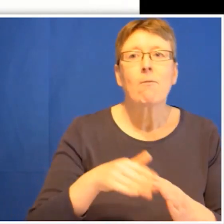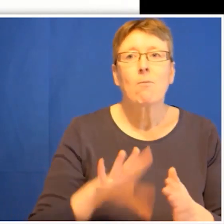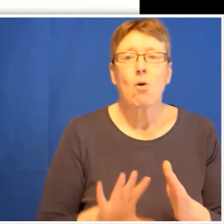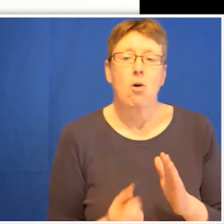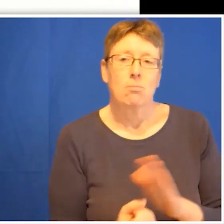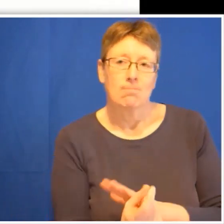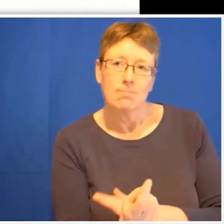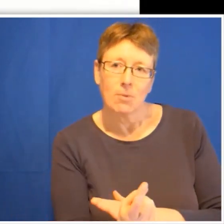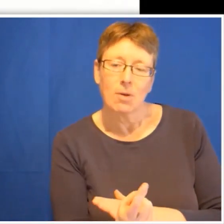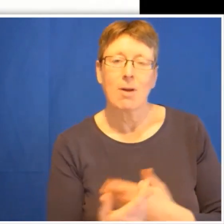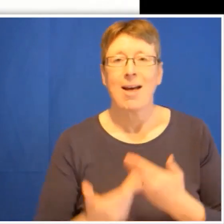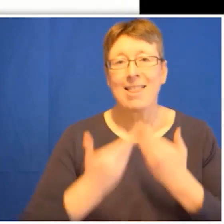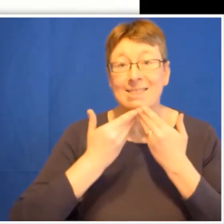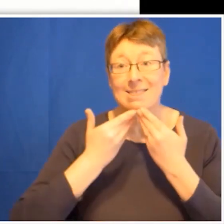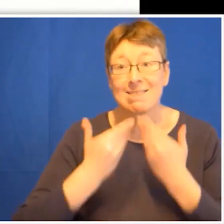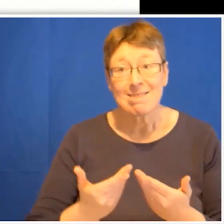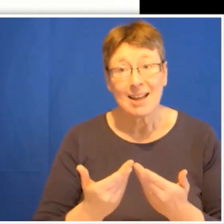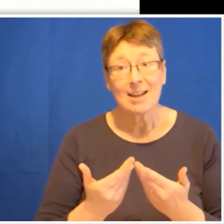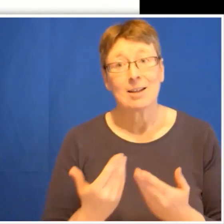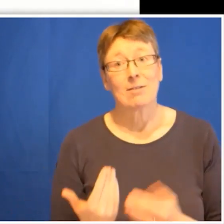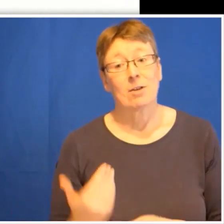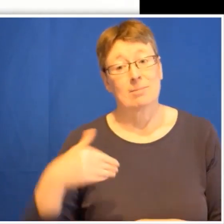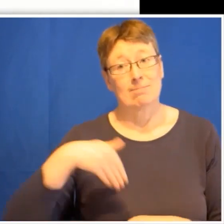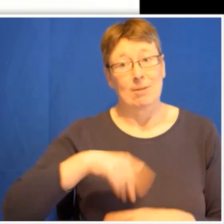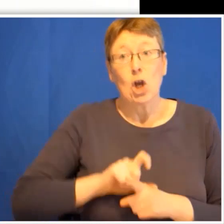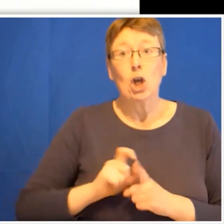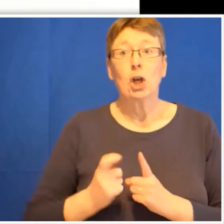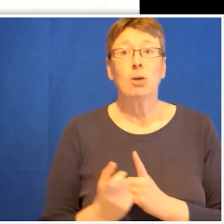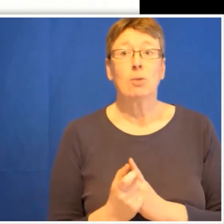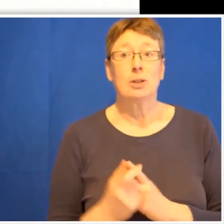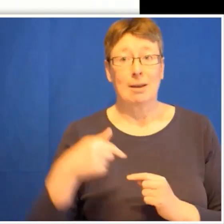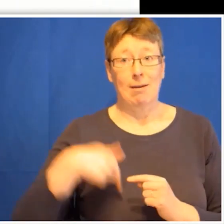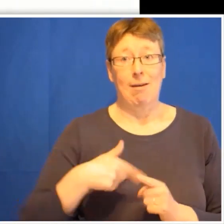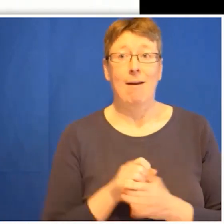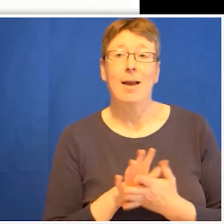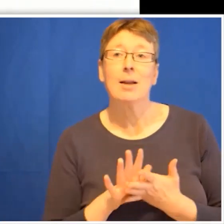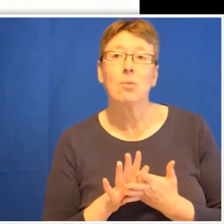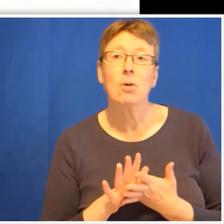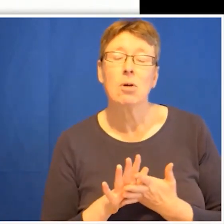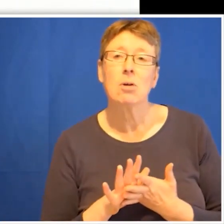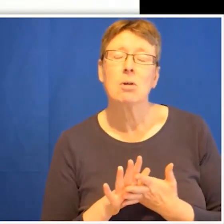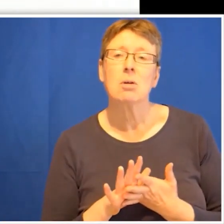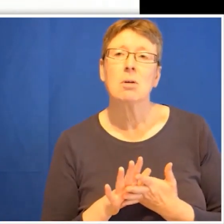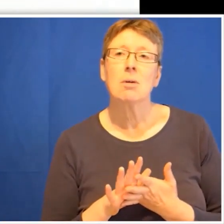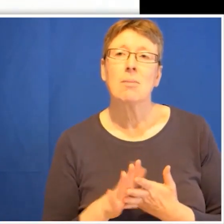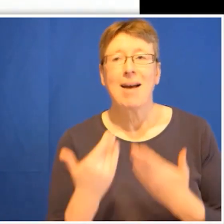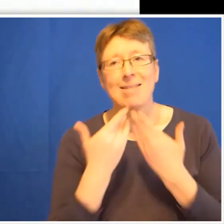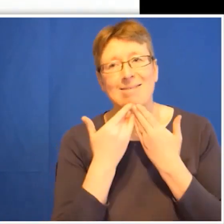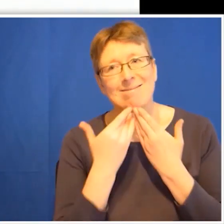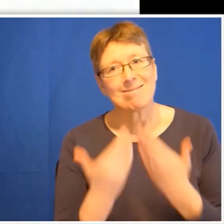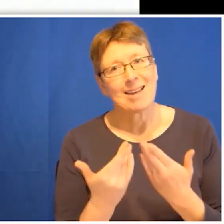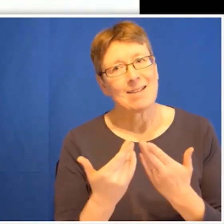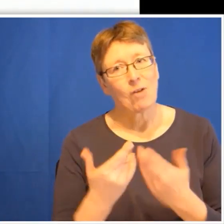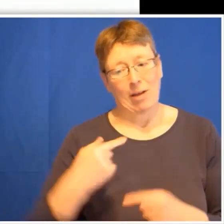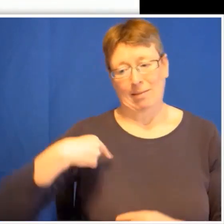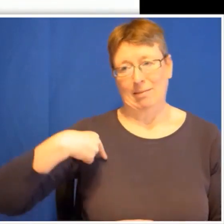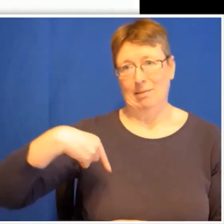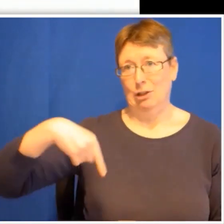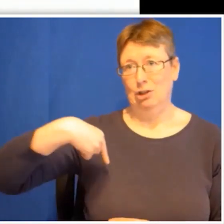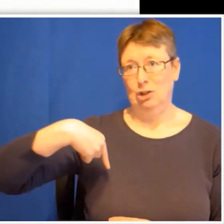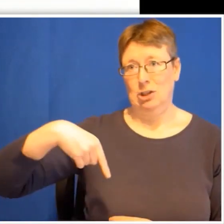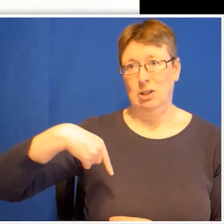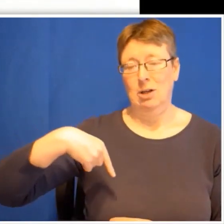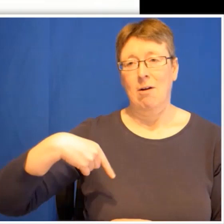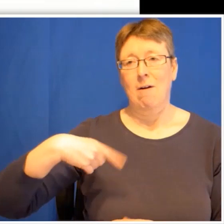these issues. Thank you very much for being part of the community at Edinburgh. Thanks for being part